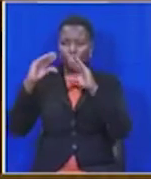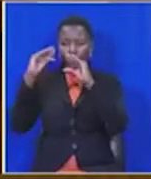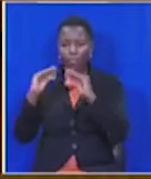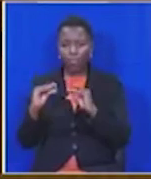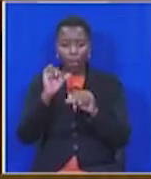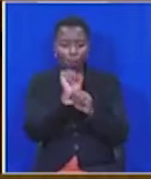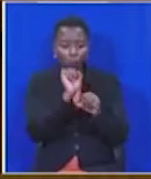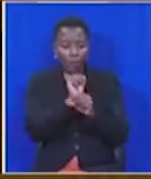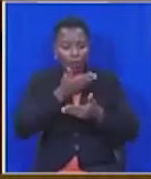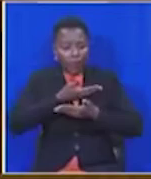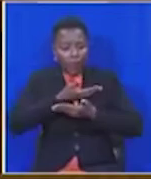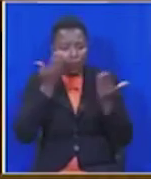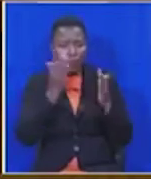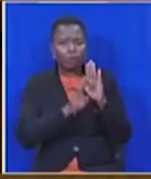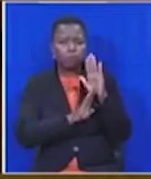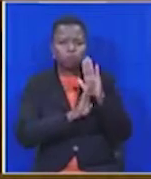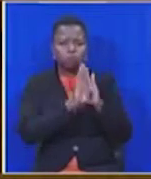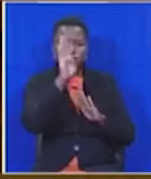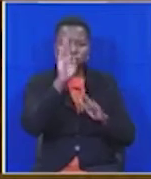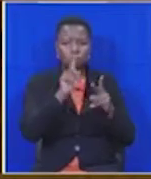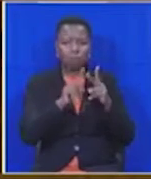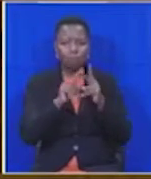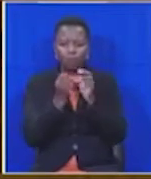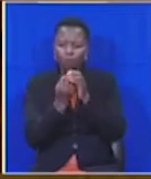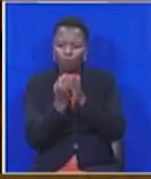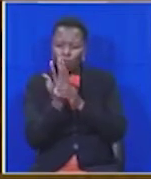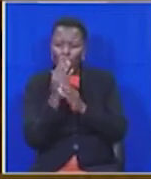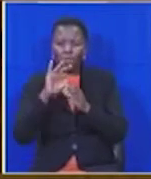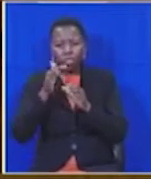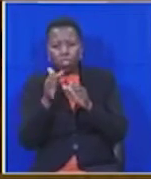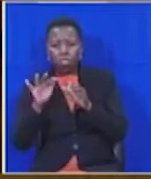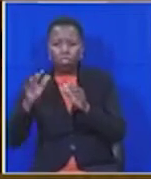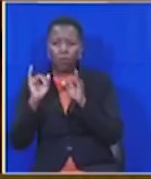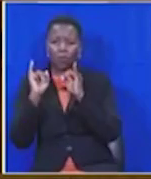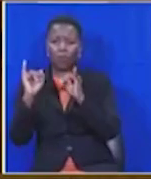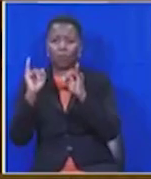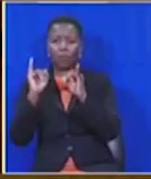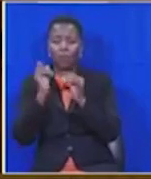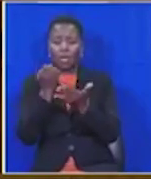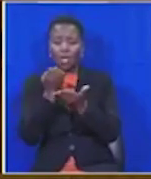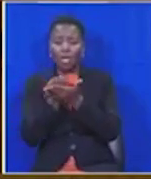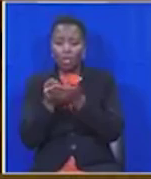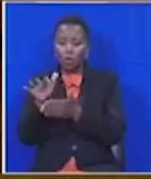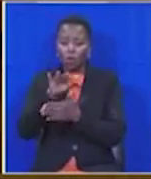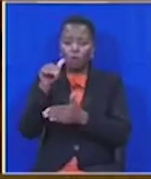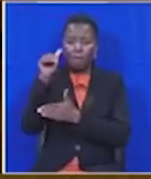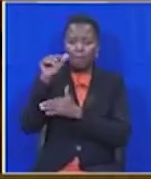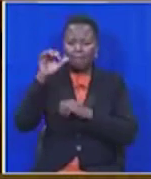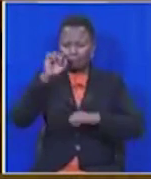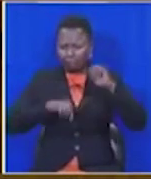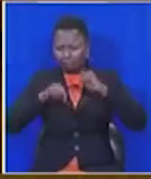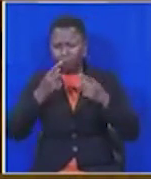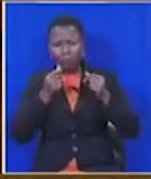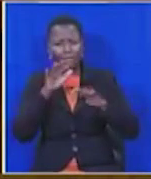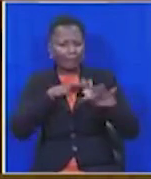rising, sluggish growth is a feature, volatility in financial markets is extreme, and